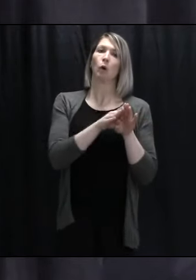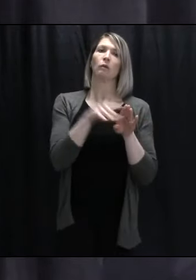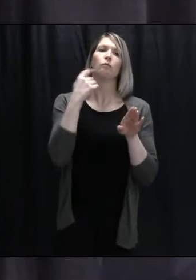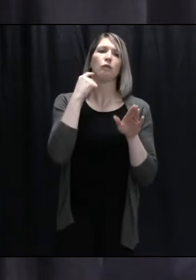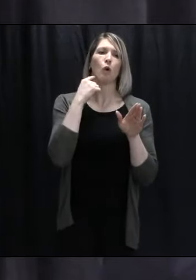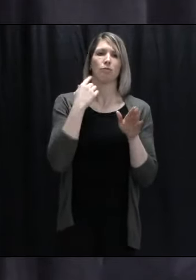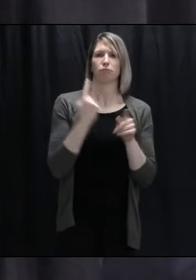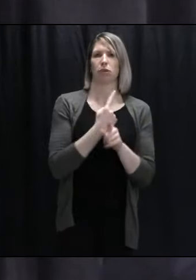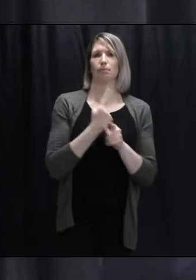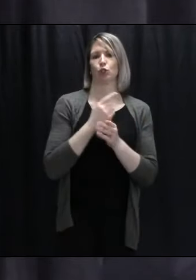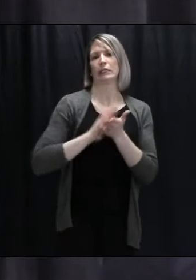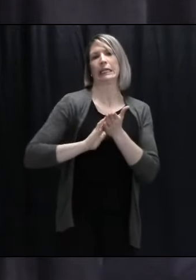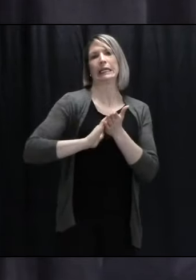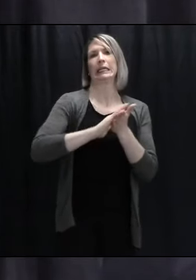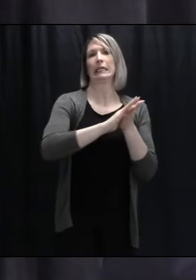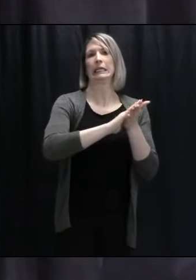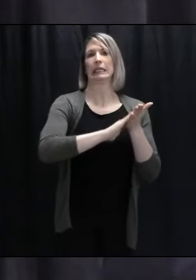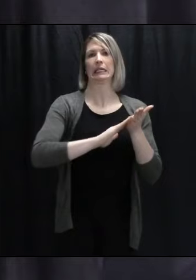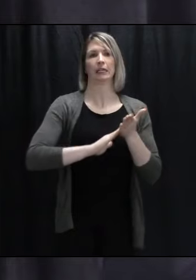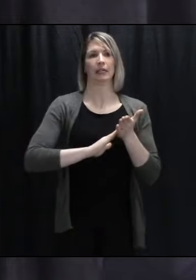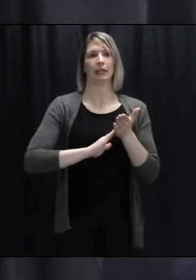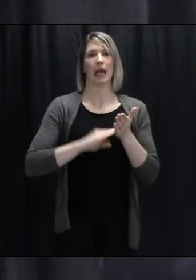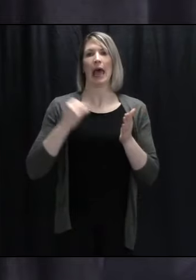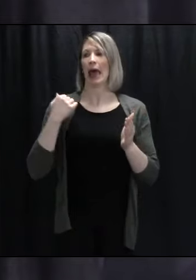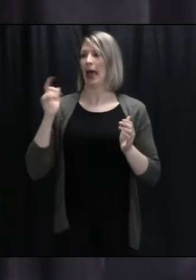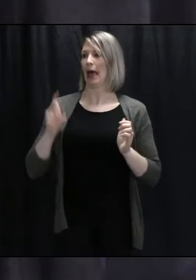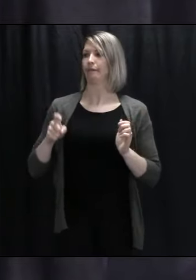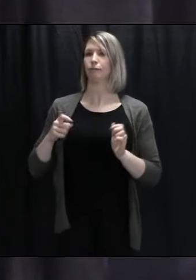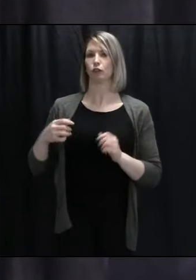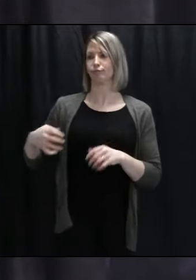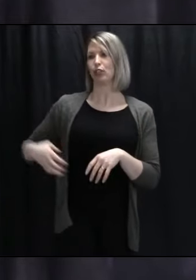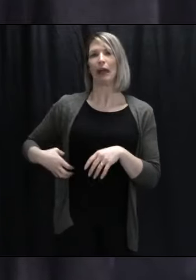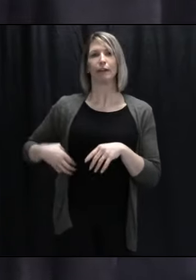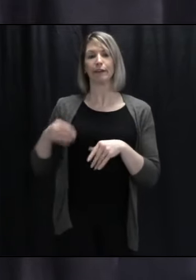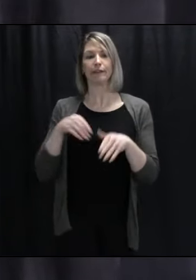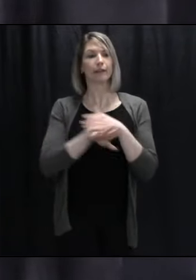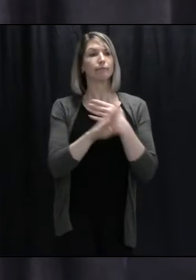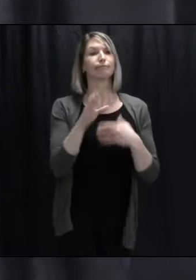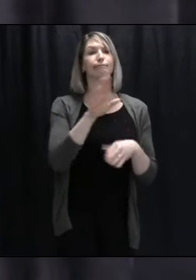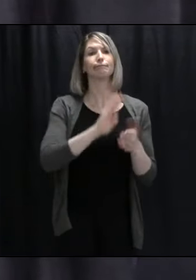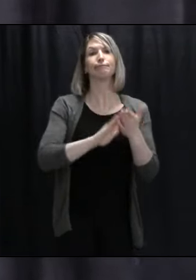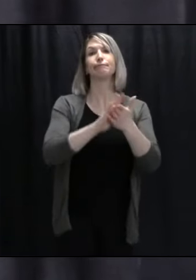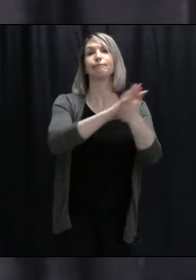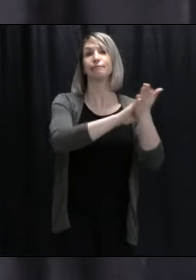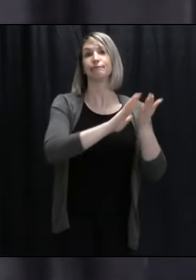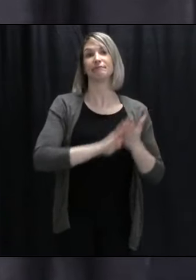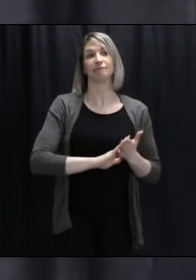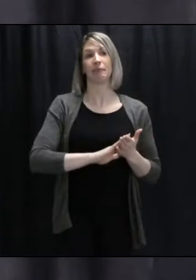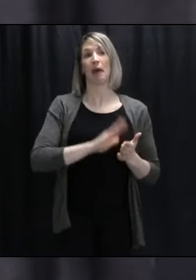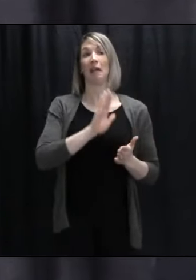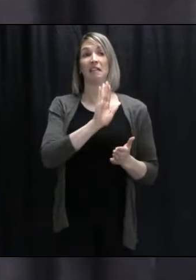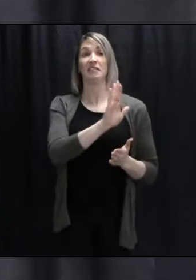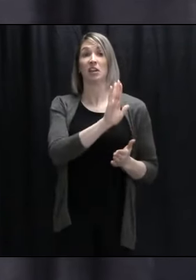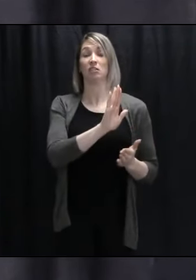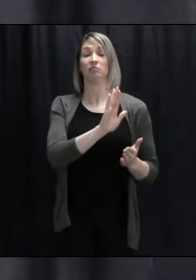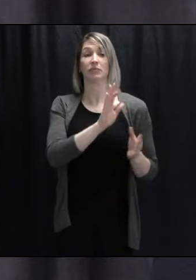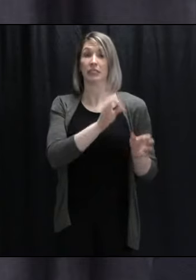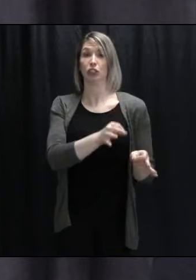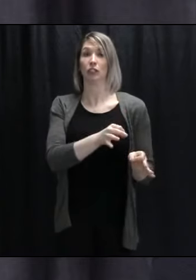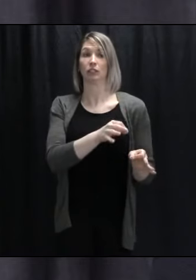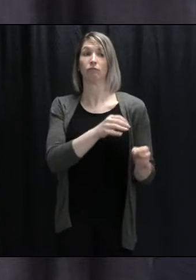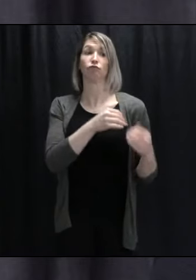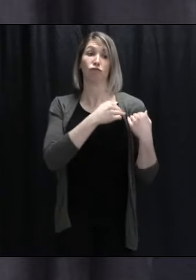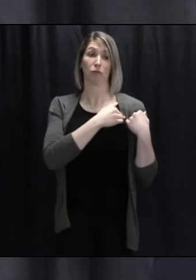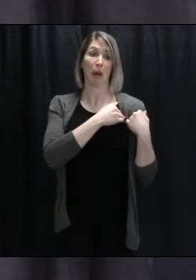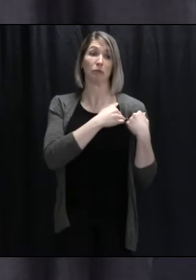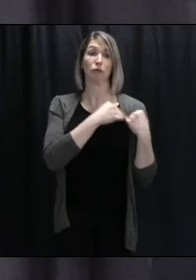people can go in there and make sure that the place is ready to be open. Of course, it's the prudent thing to do. It's the responsible thing to do, and